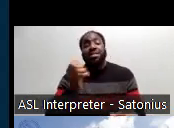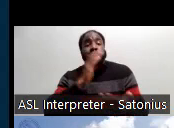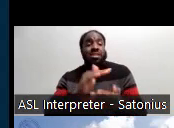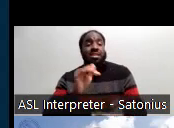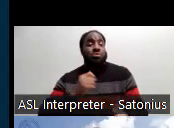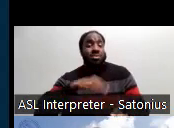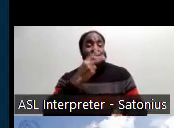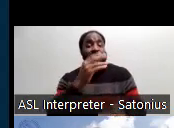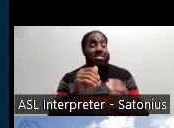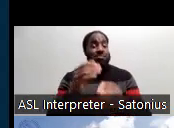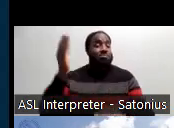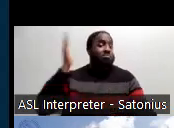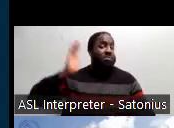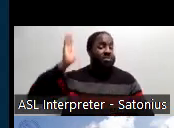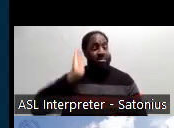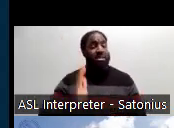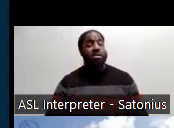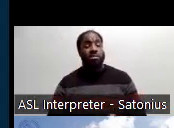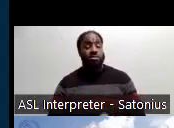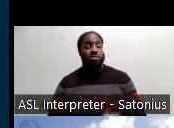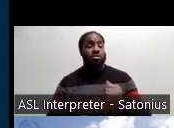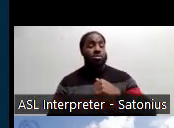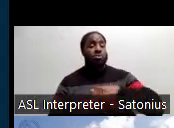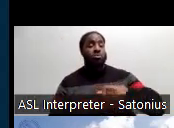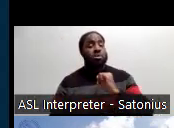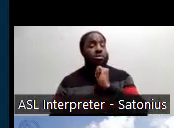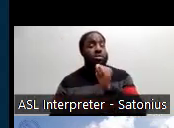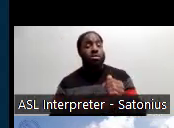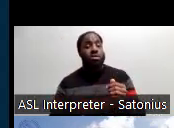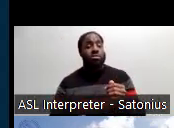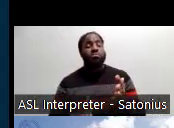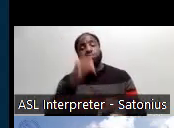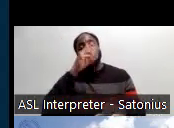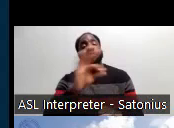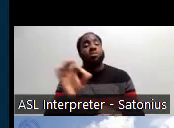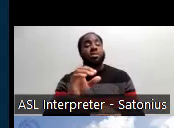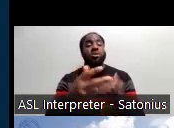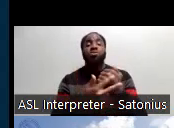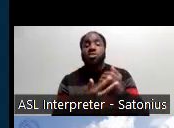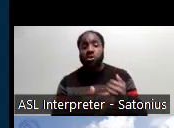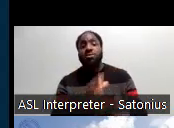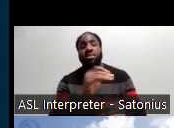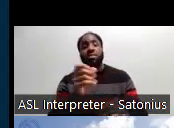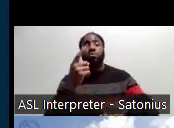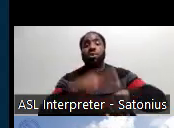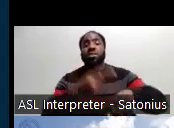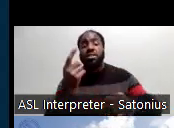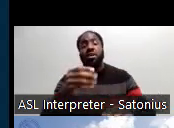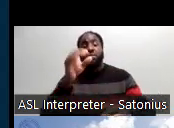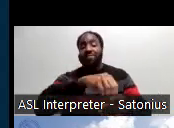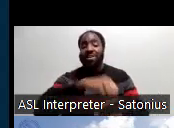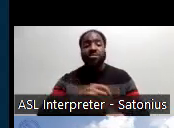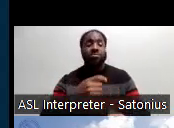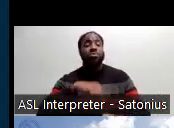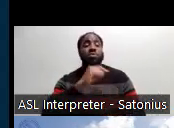have seen in the past. We are not, because of the reserves, because of the one-time investments, we are